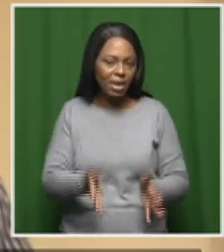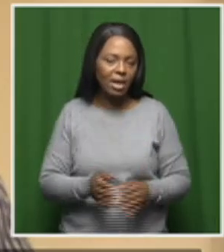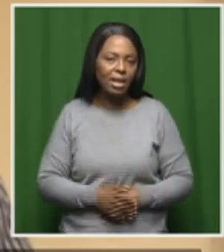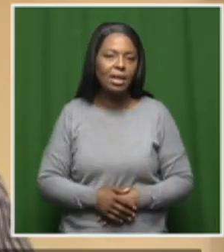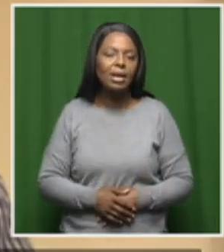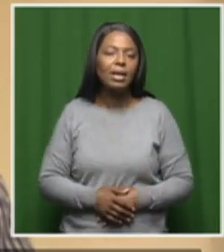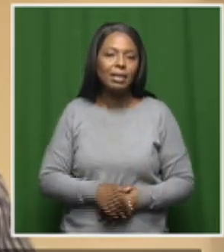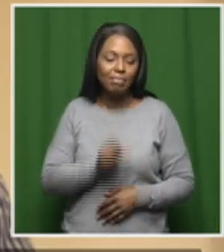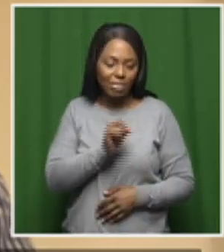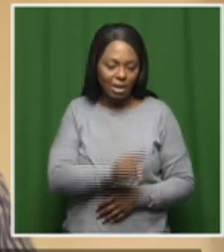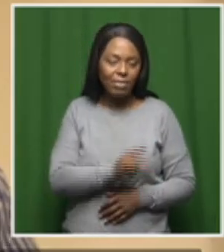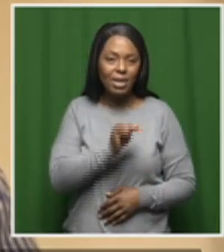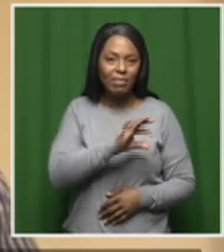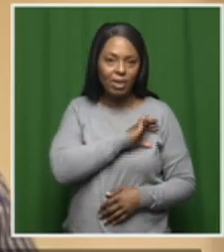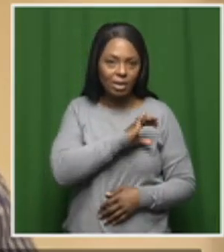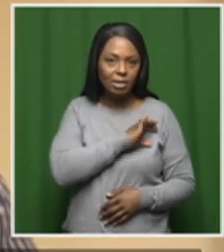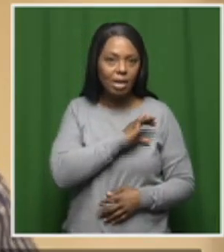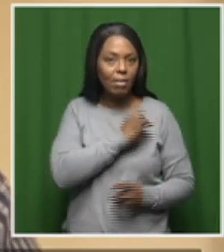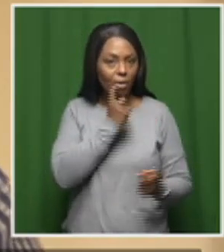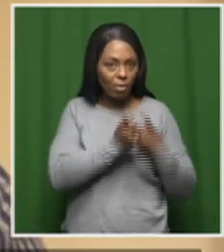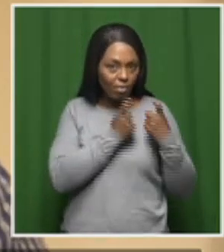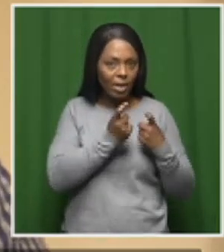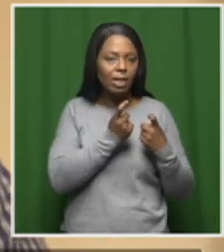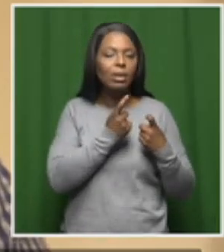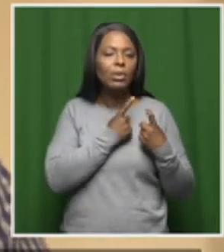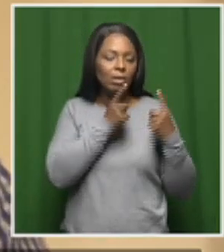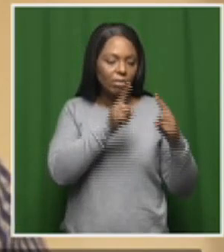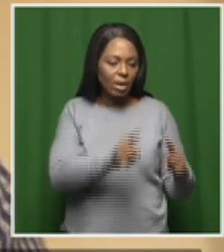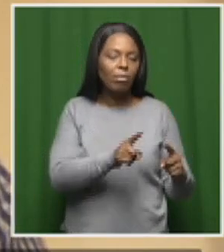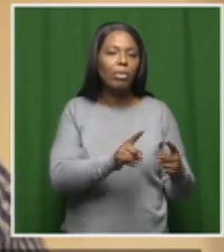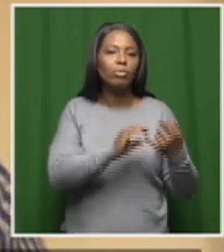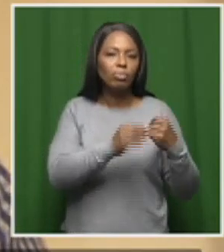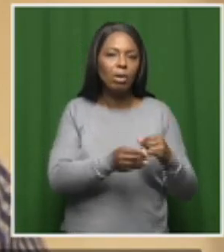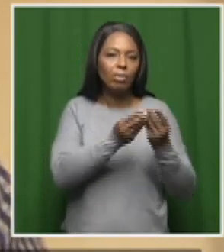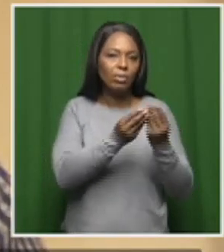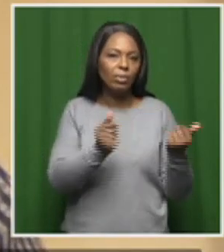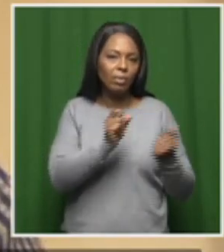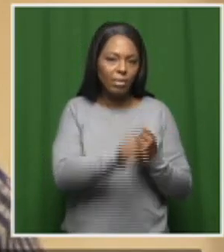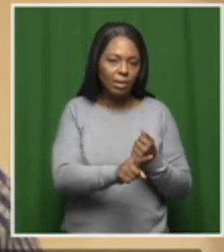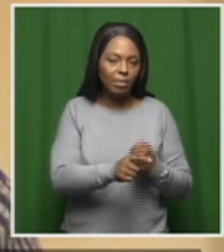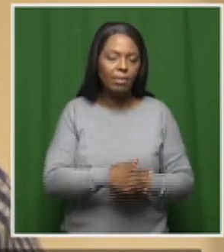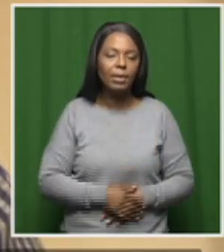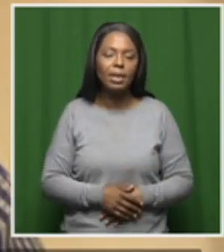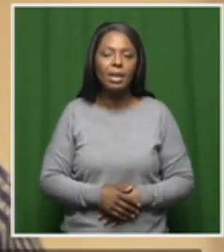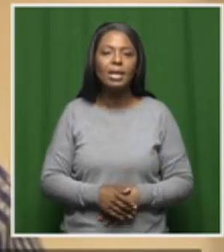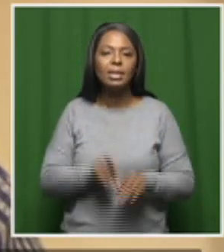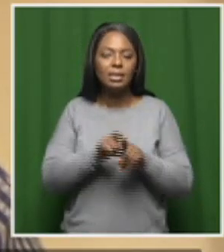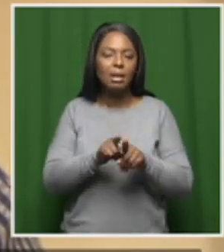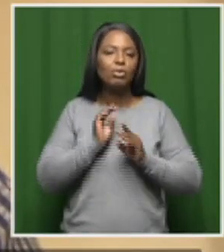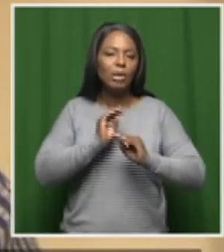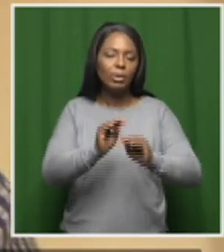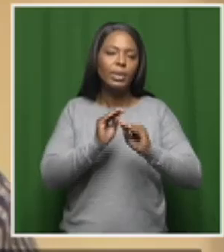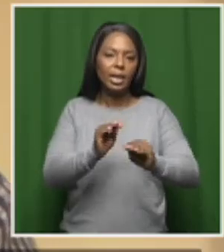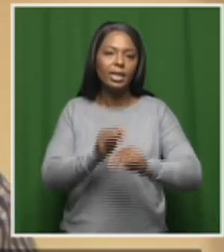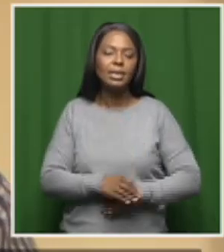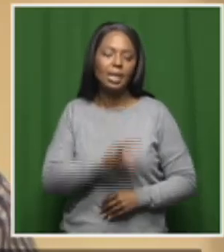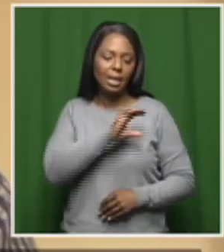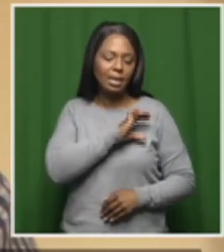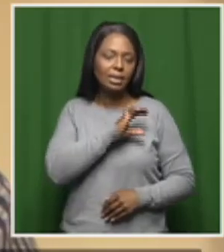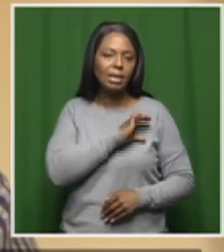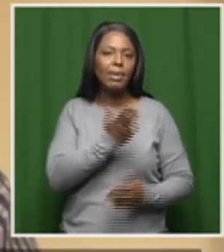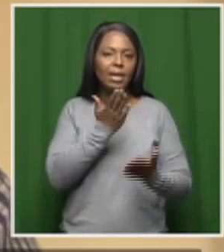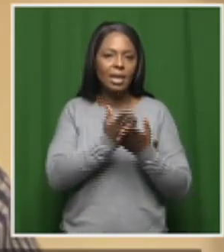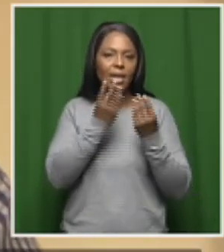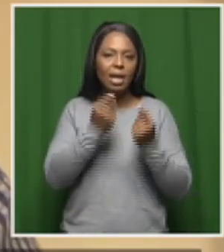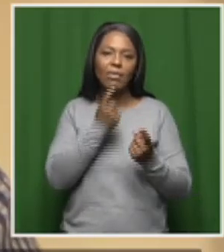that the customers are having. Leanne, and just for education's sake, that a customer can have a